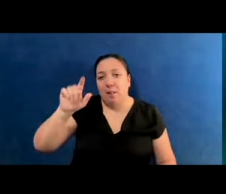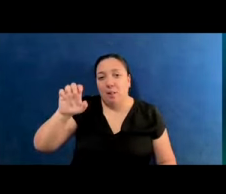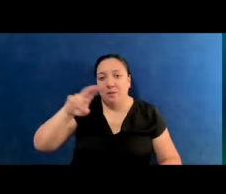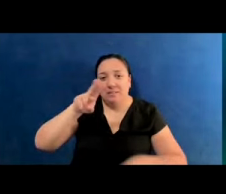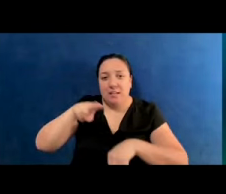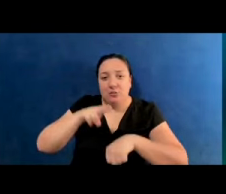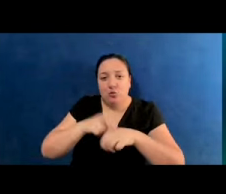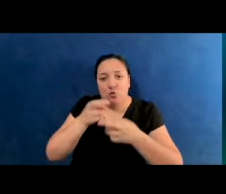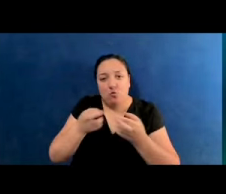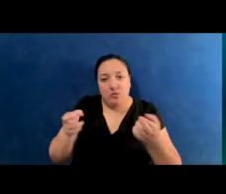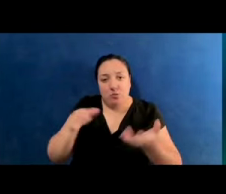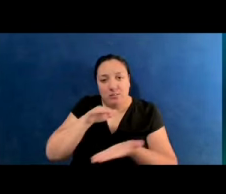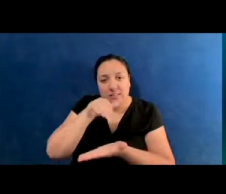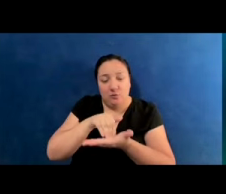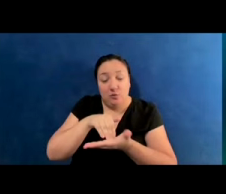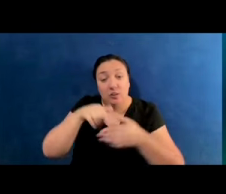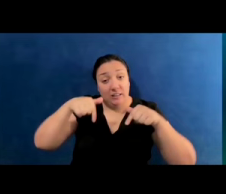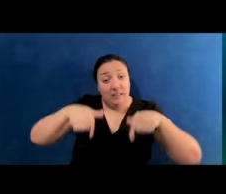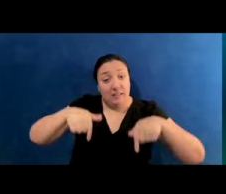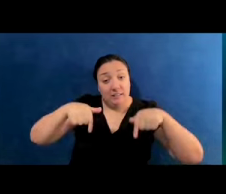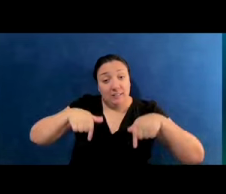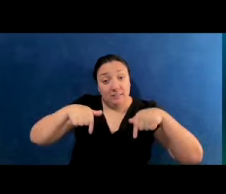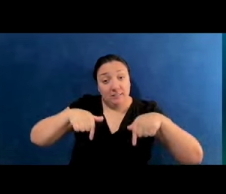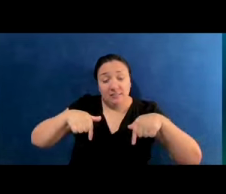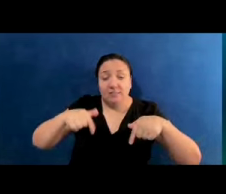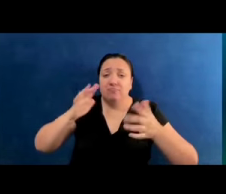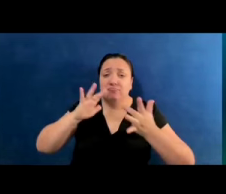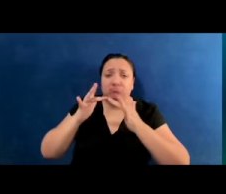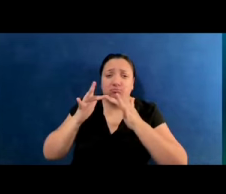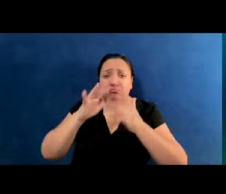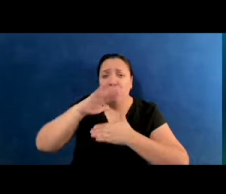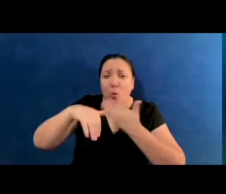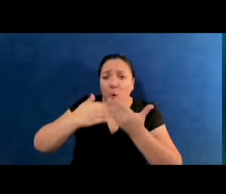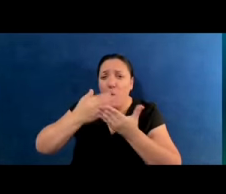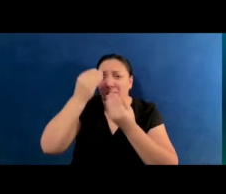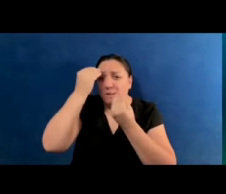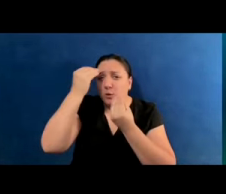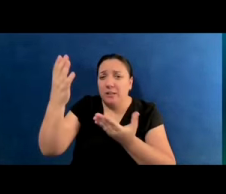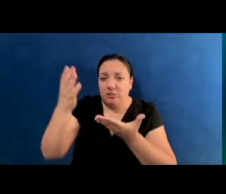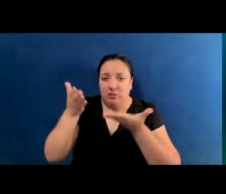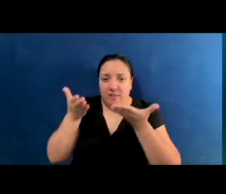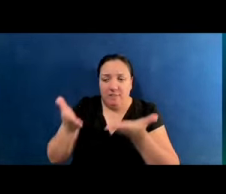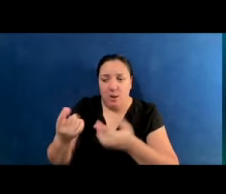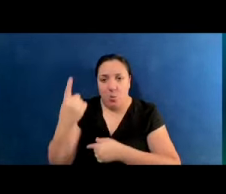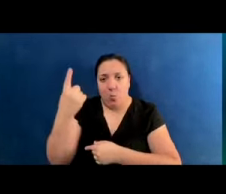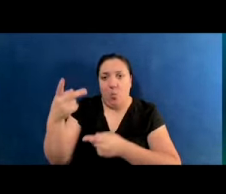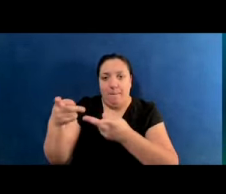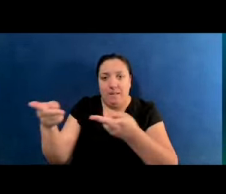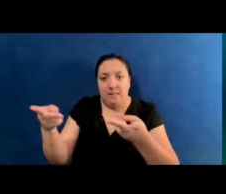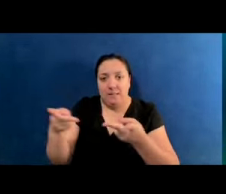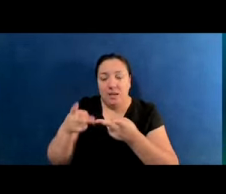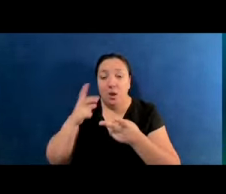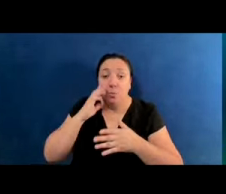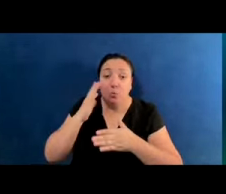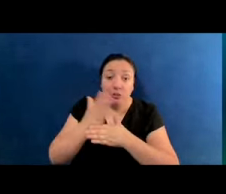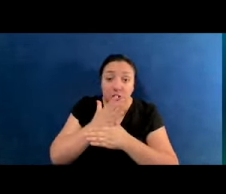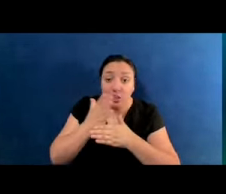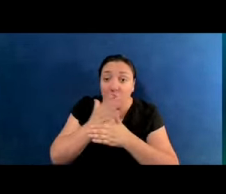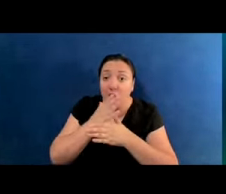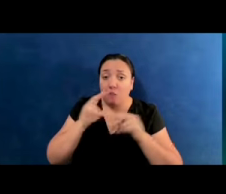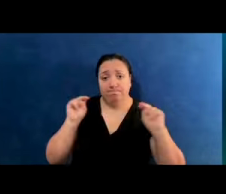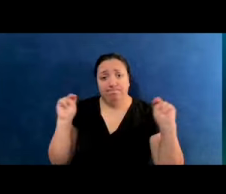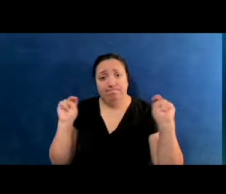an online resource center that provides all the ABLE information that you need in one place. We share reliable,